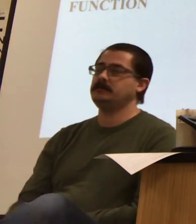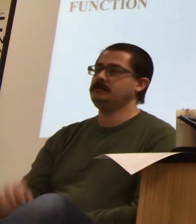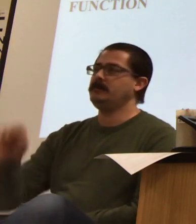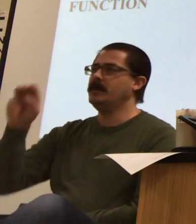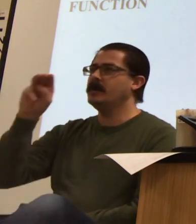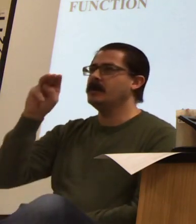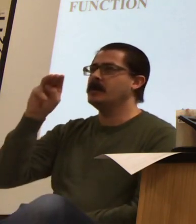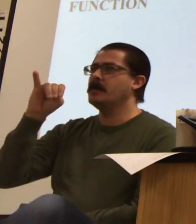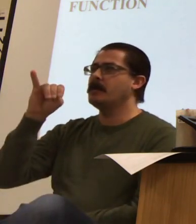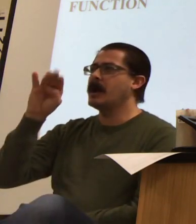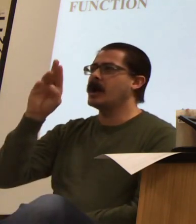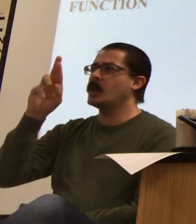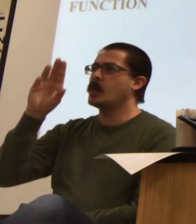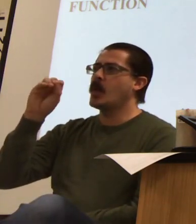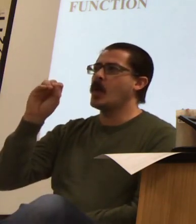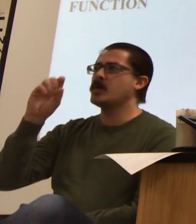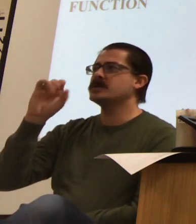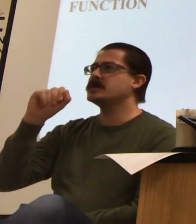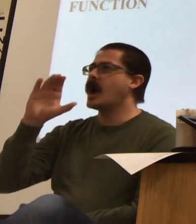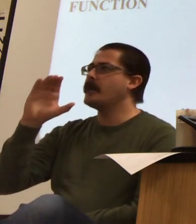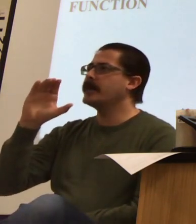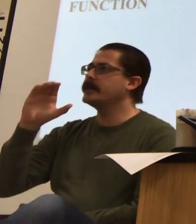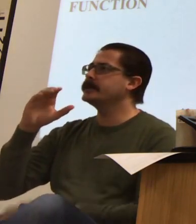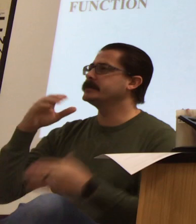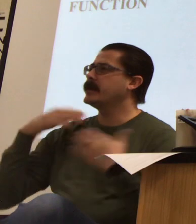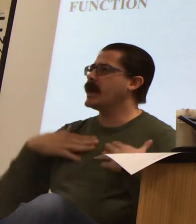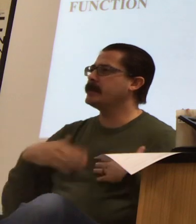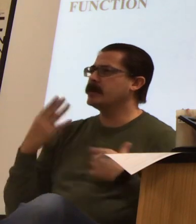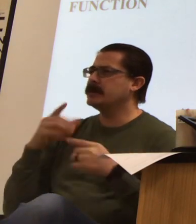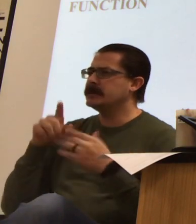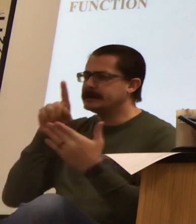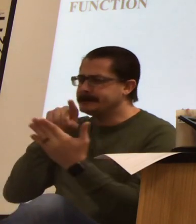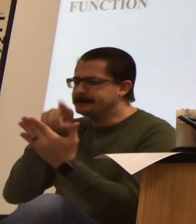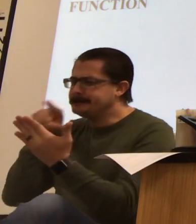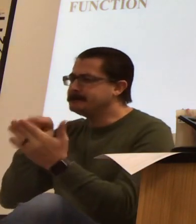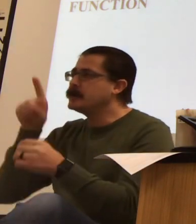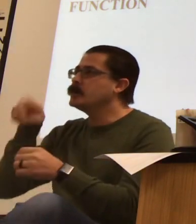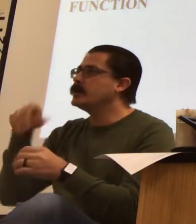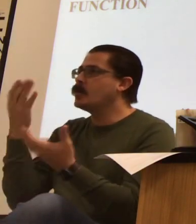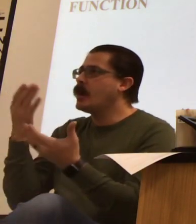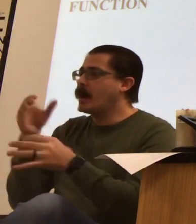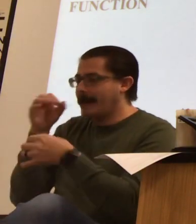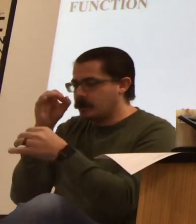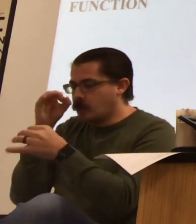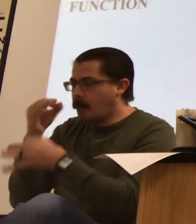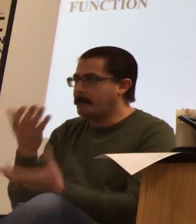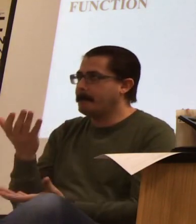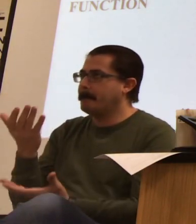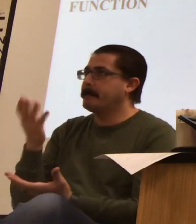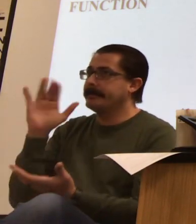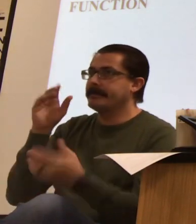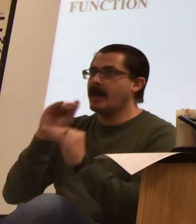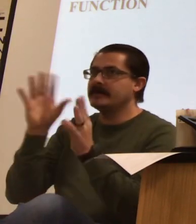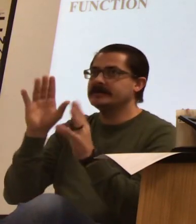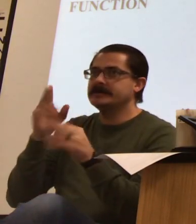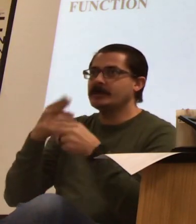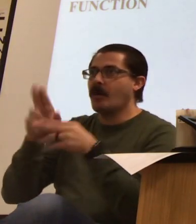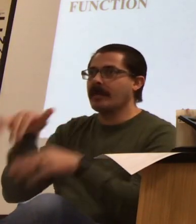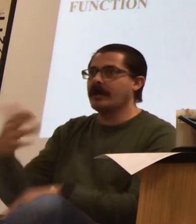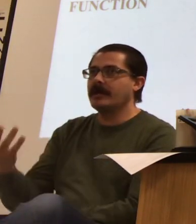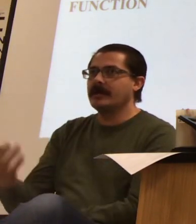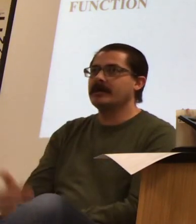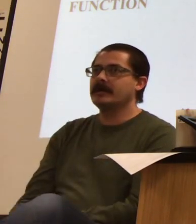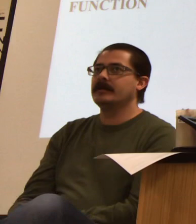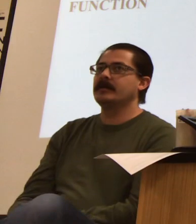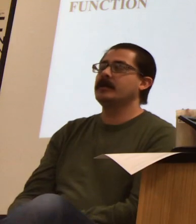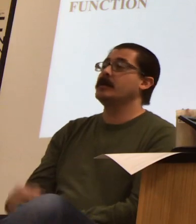Microscopic anatomy is, well, the examination of things where you need a microscope. Okay, obviously it's called microscopic anatomy, but in this class,